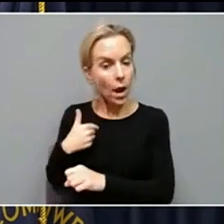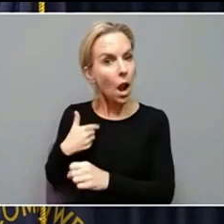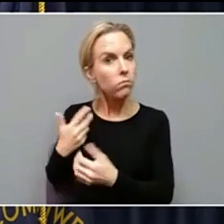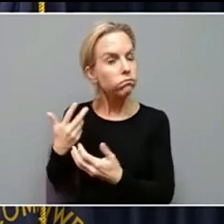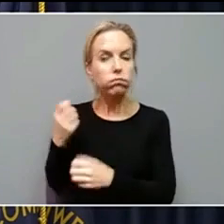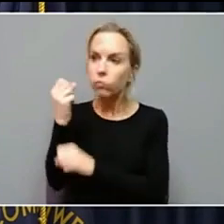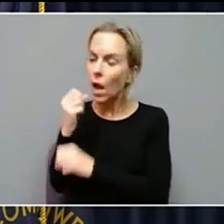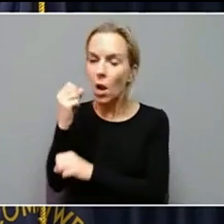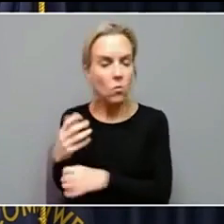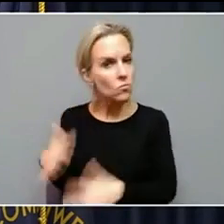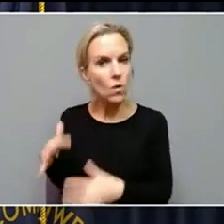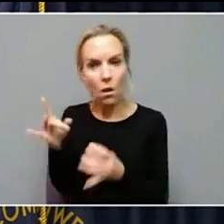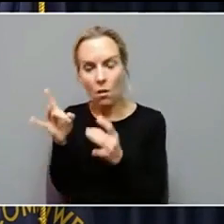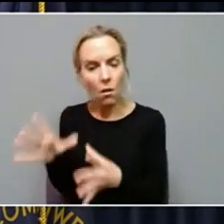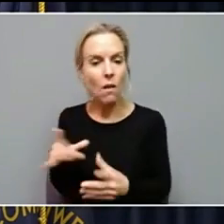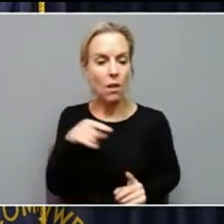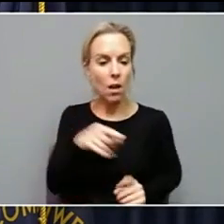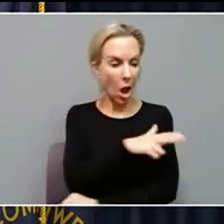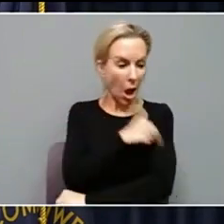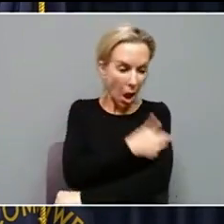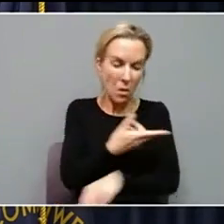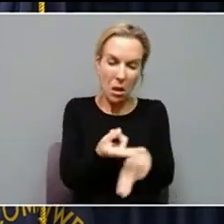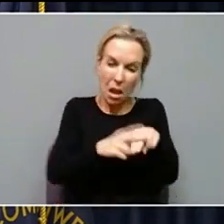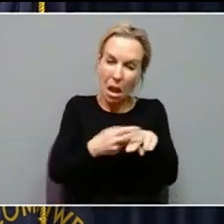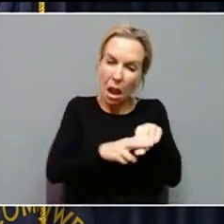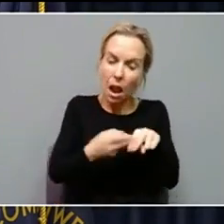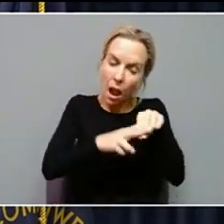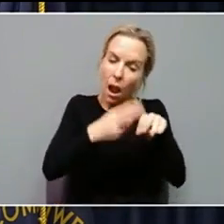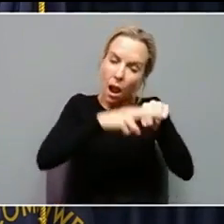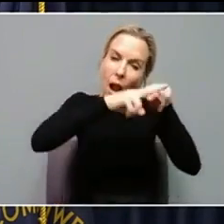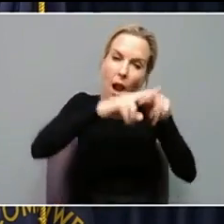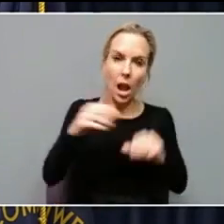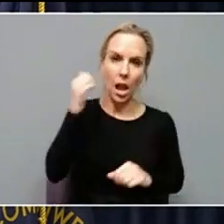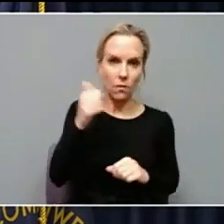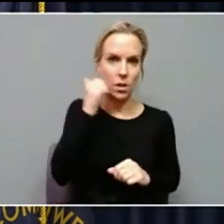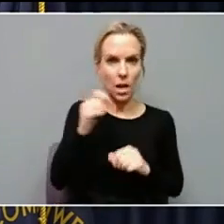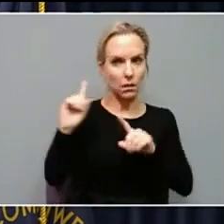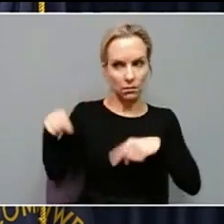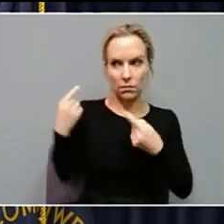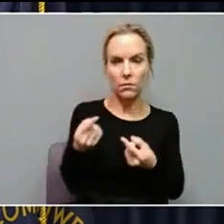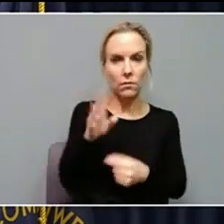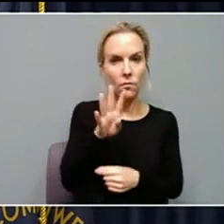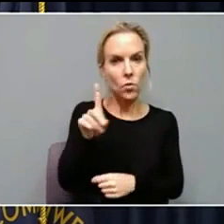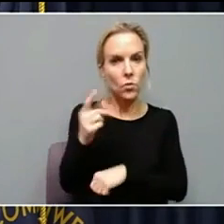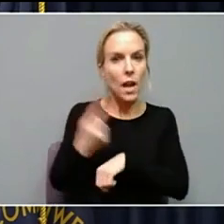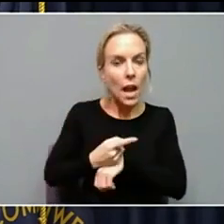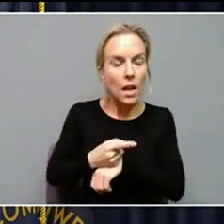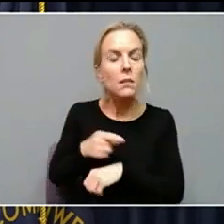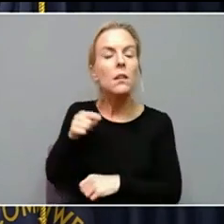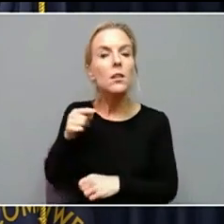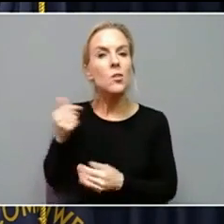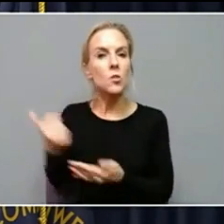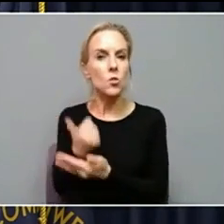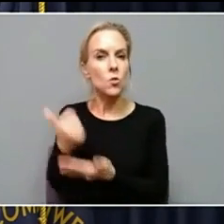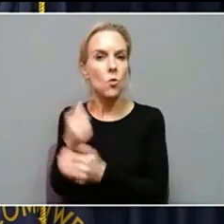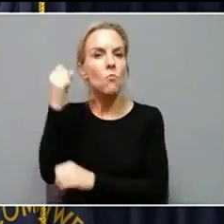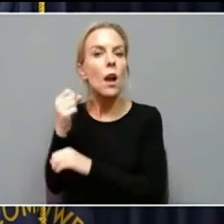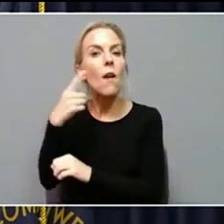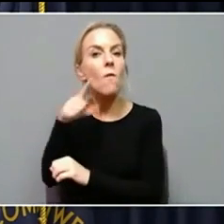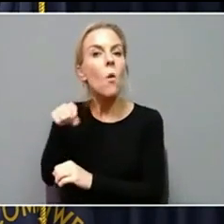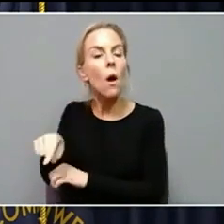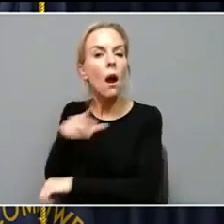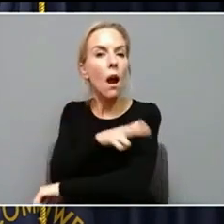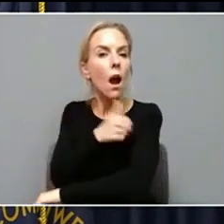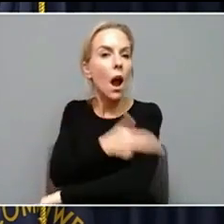had hospitalizations increase every single day for the last 42 days. We've set a new record for hospitalizations